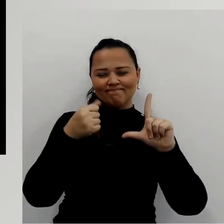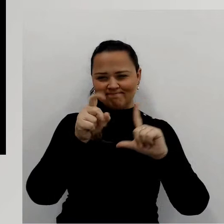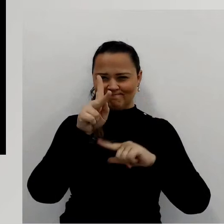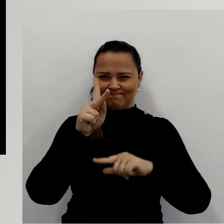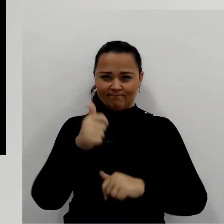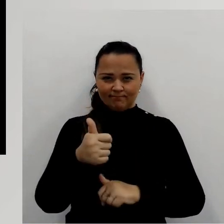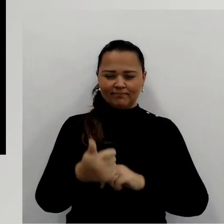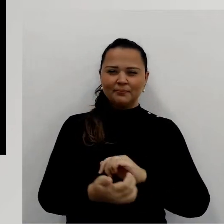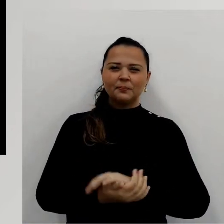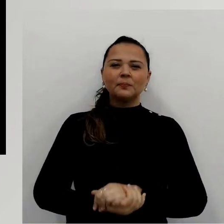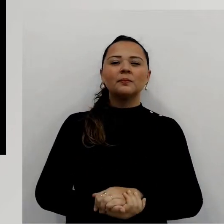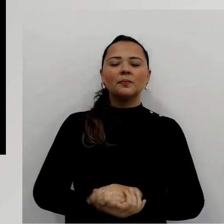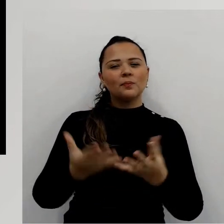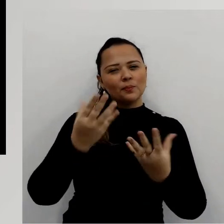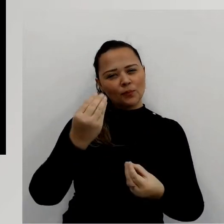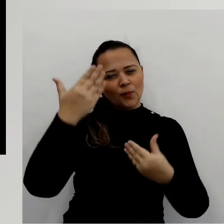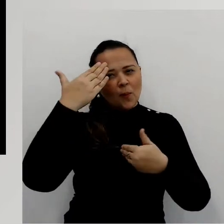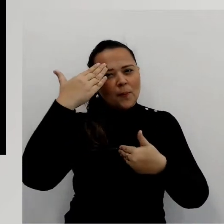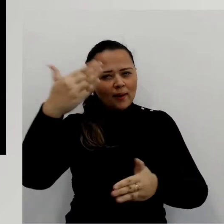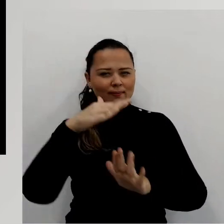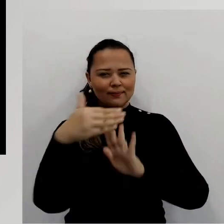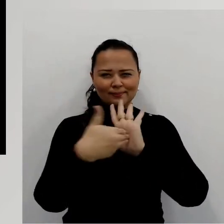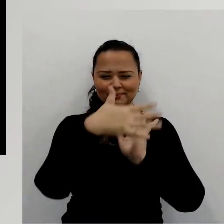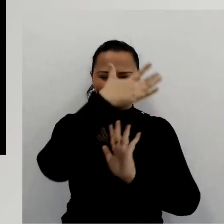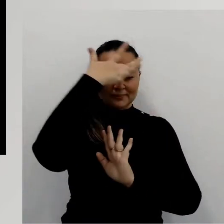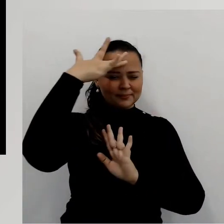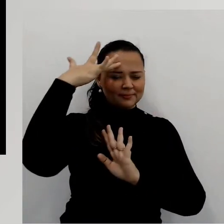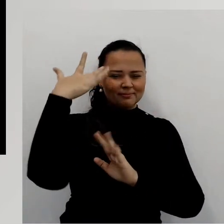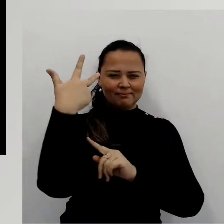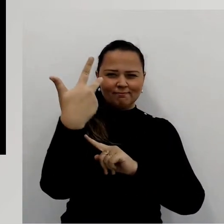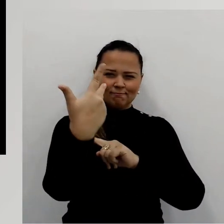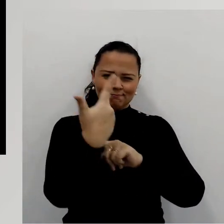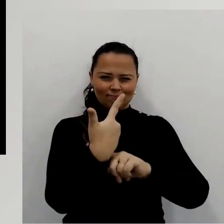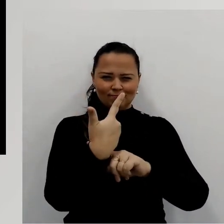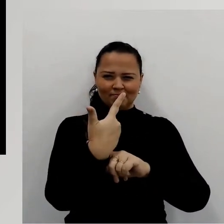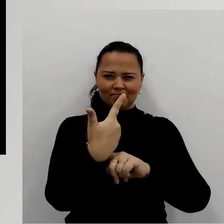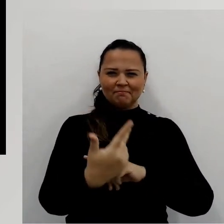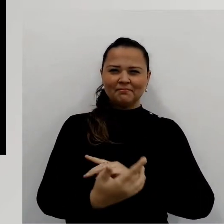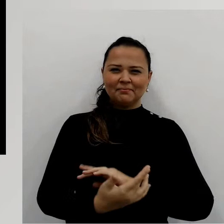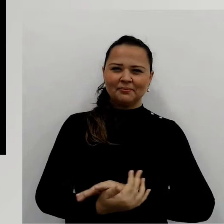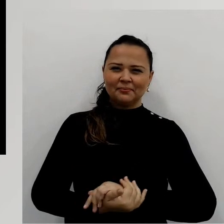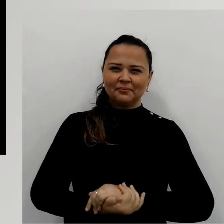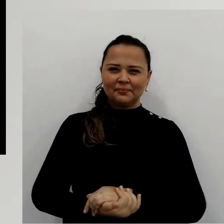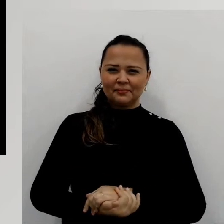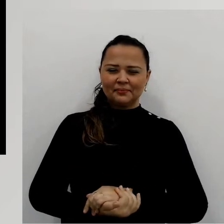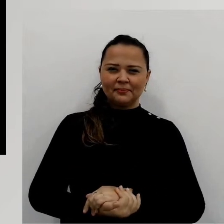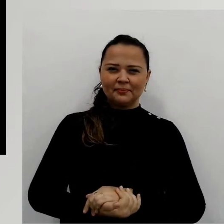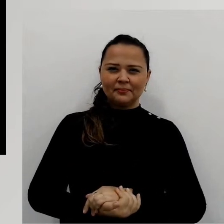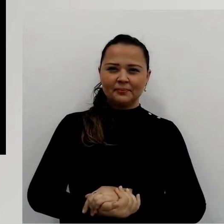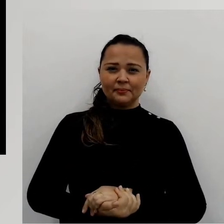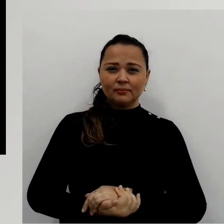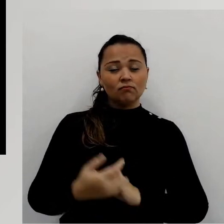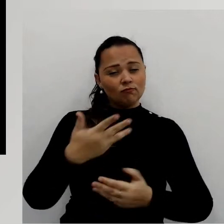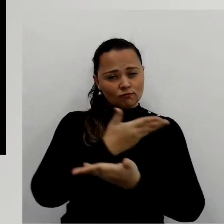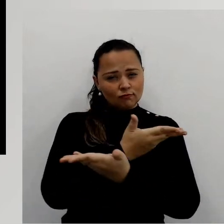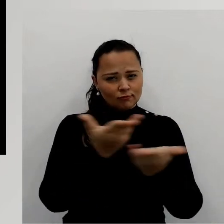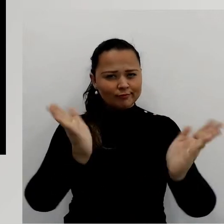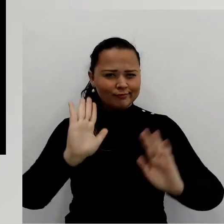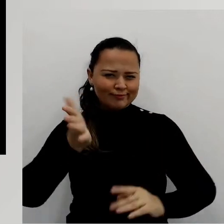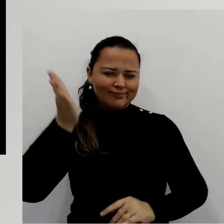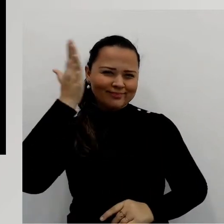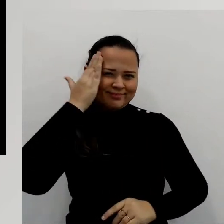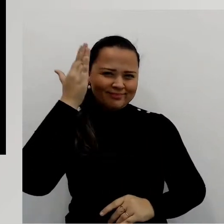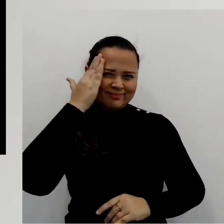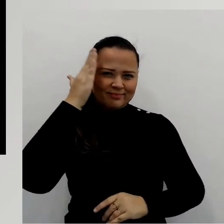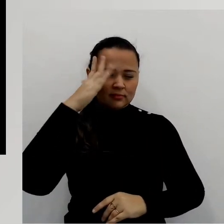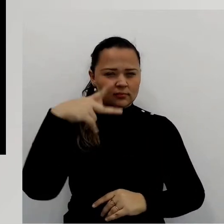everybody. As you all know, I was in Rio in 2016. I came on the Queen Mary 2 on